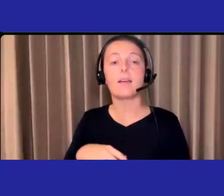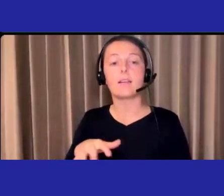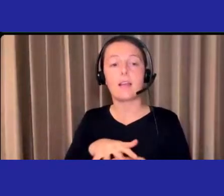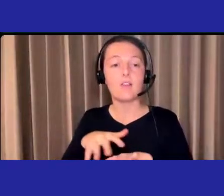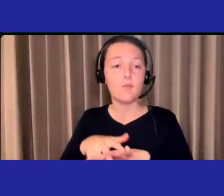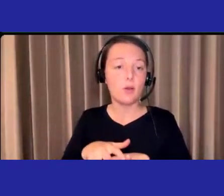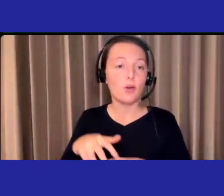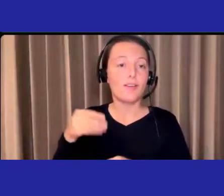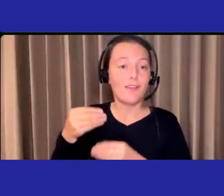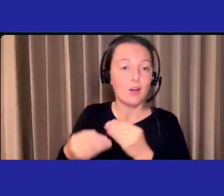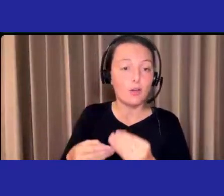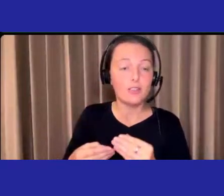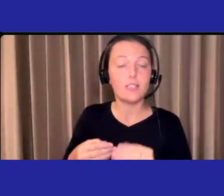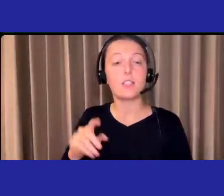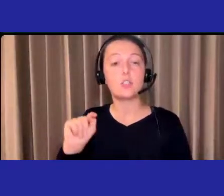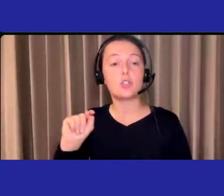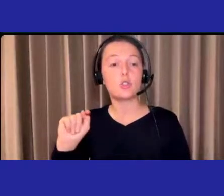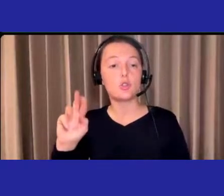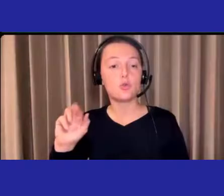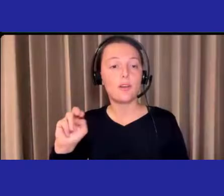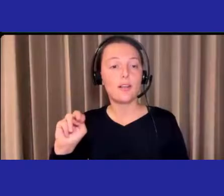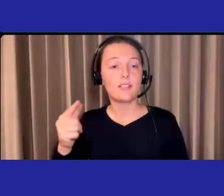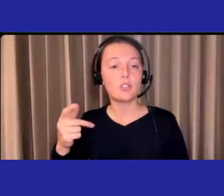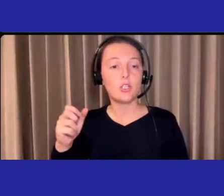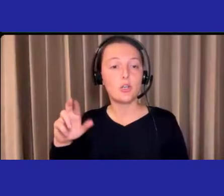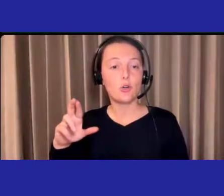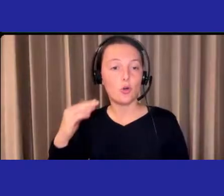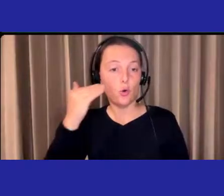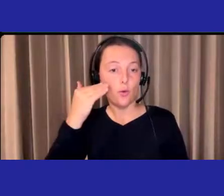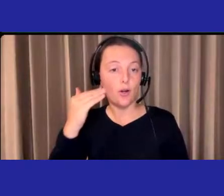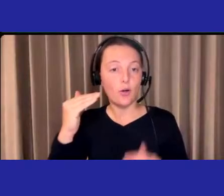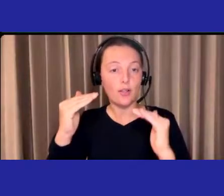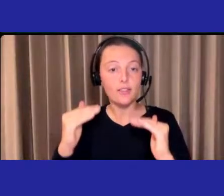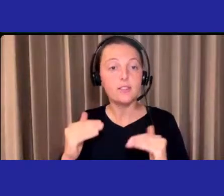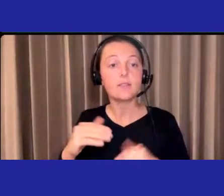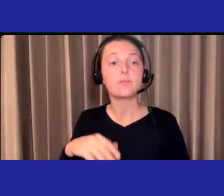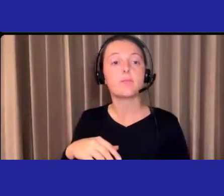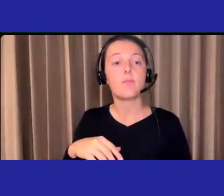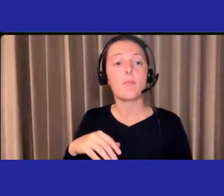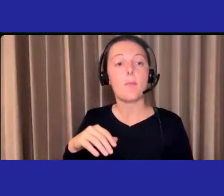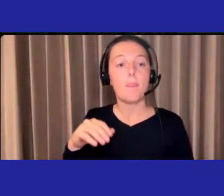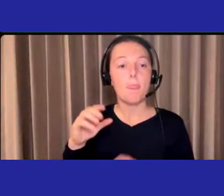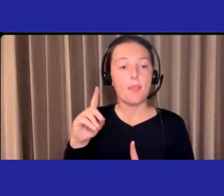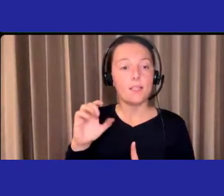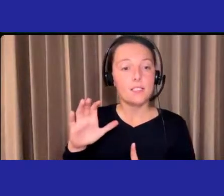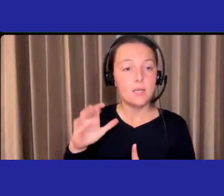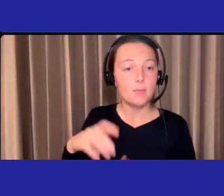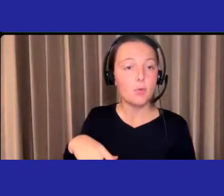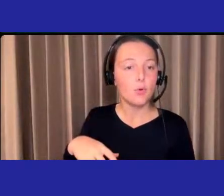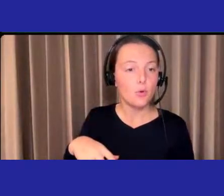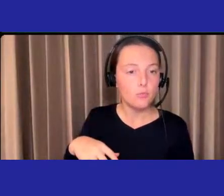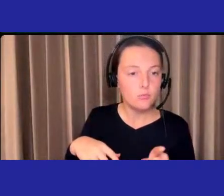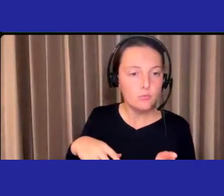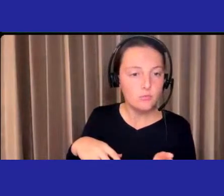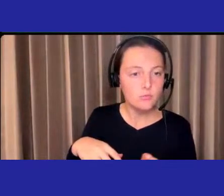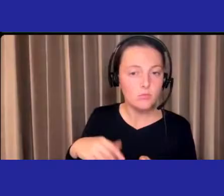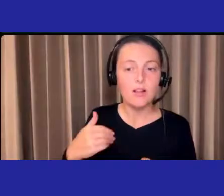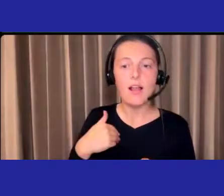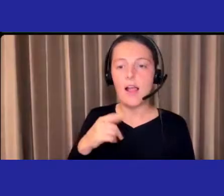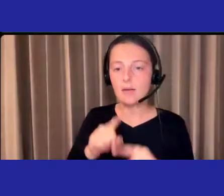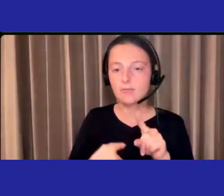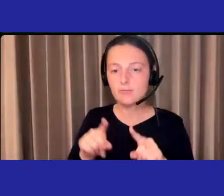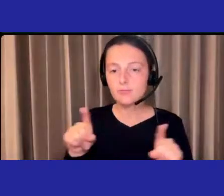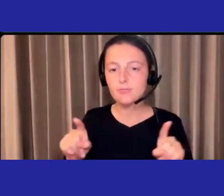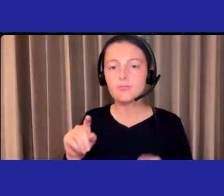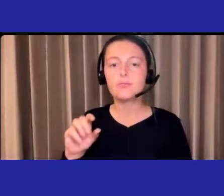awareness. And then in December, we had Pansexual Pride, International Migrant Day, Hanukkah, among others. The Culture and Impact